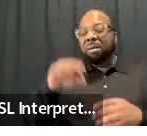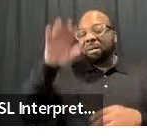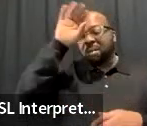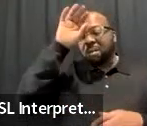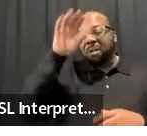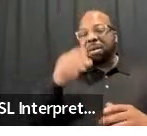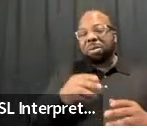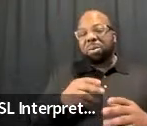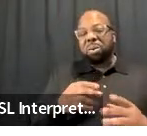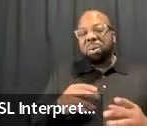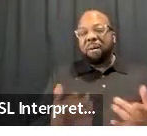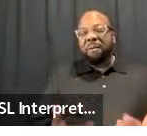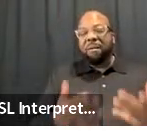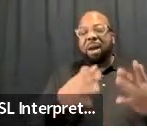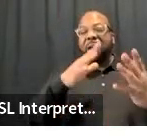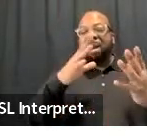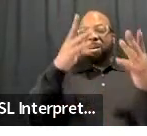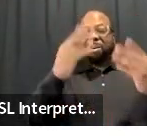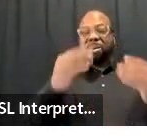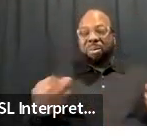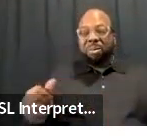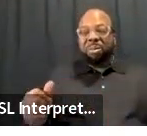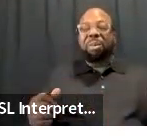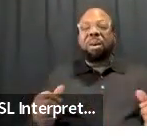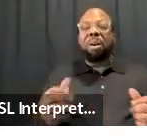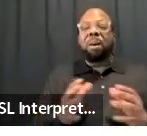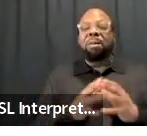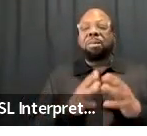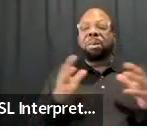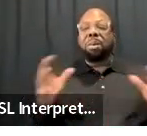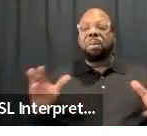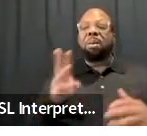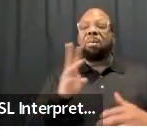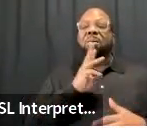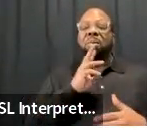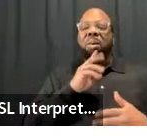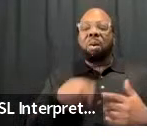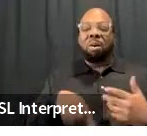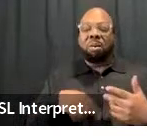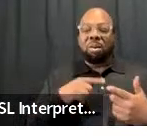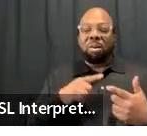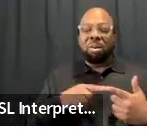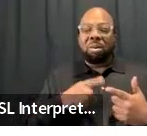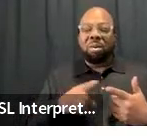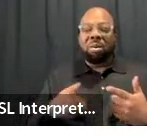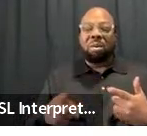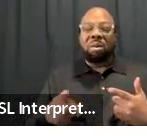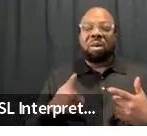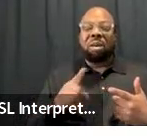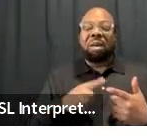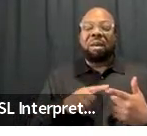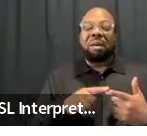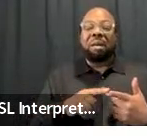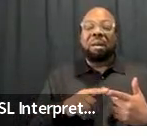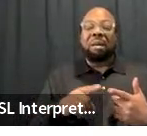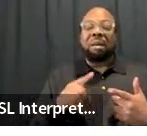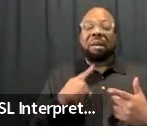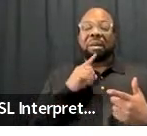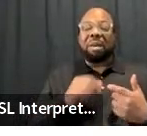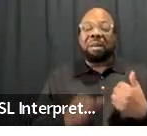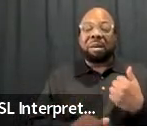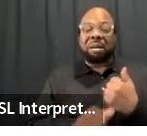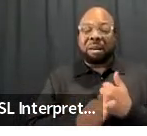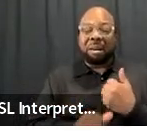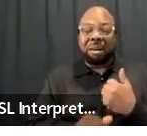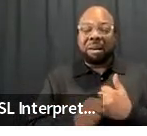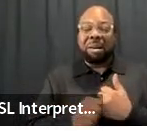understand it involves in a tremendous amount of water and the potential volatility of the